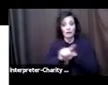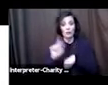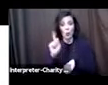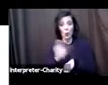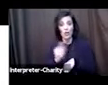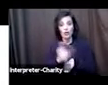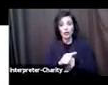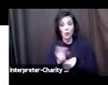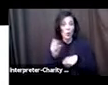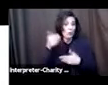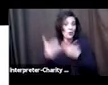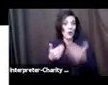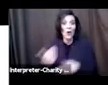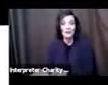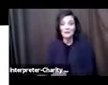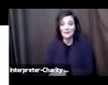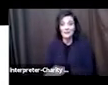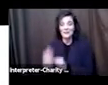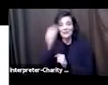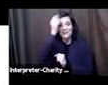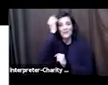or we can go on.